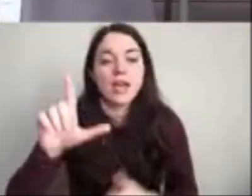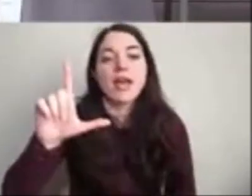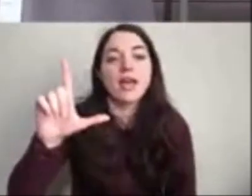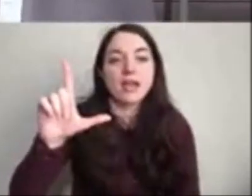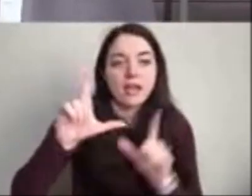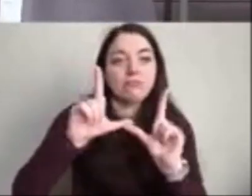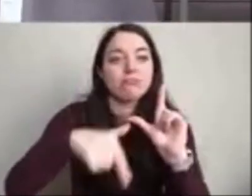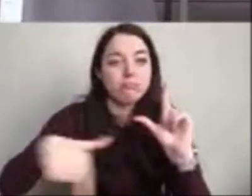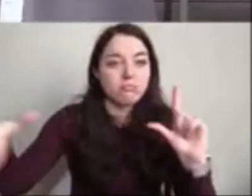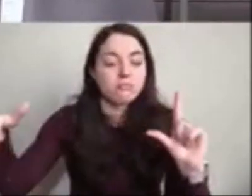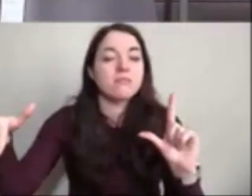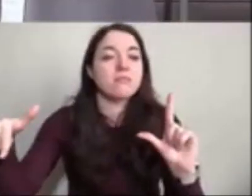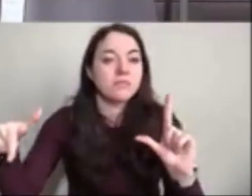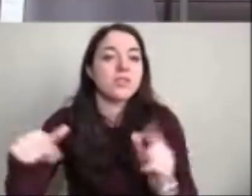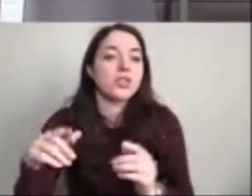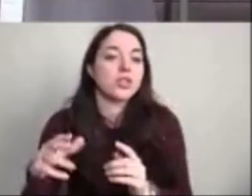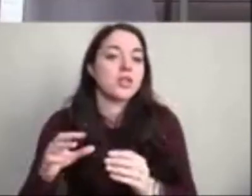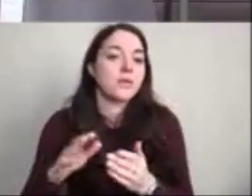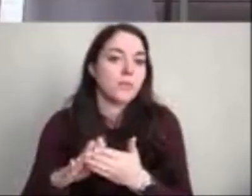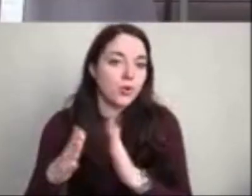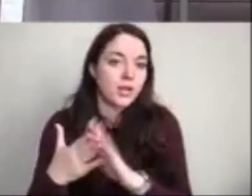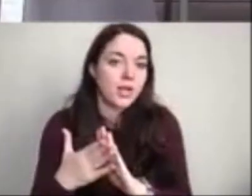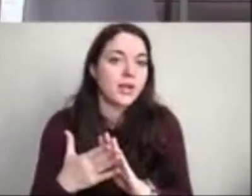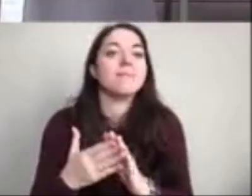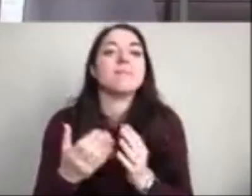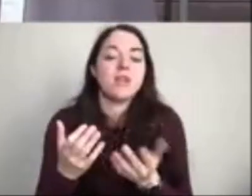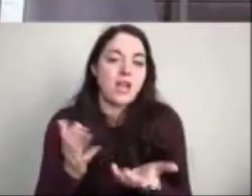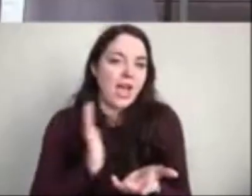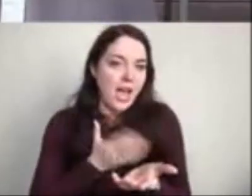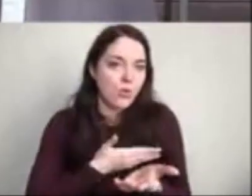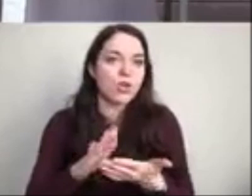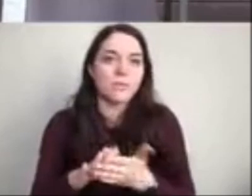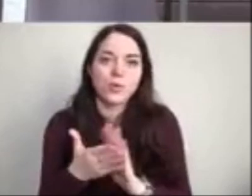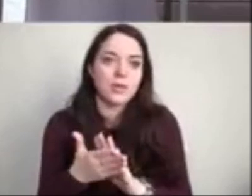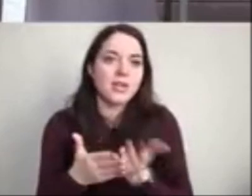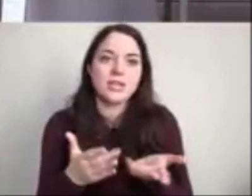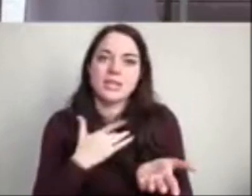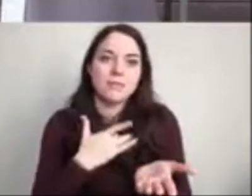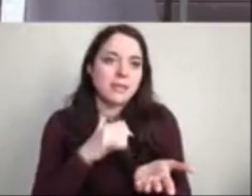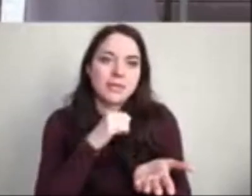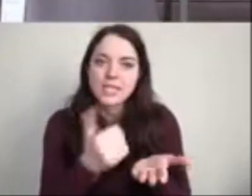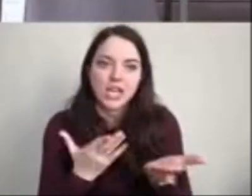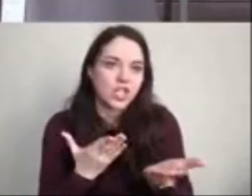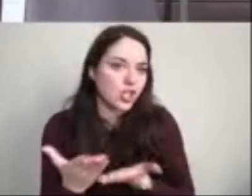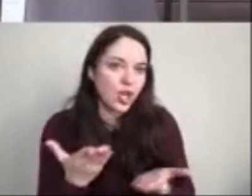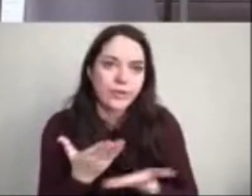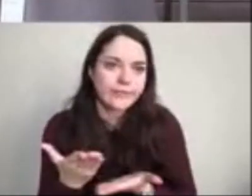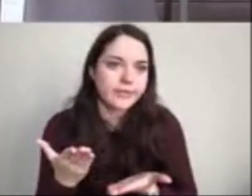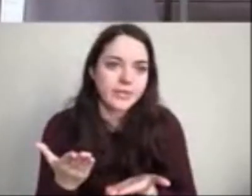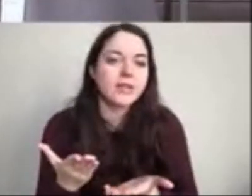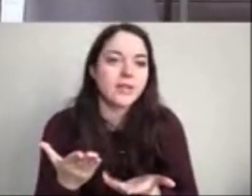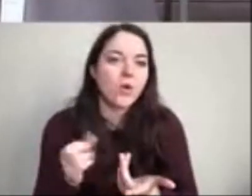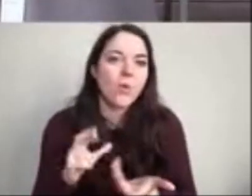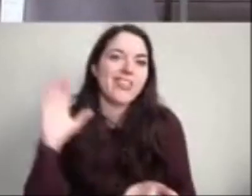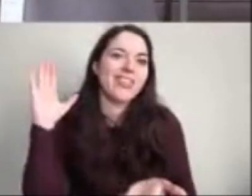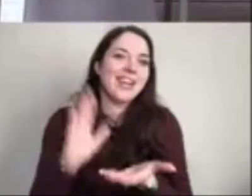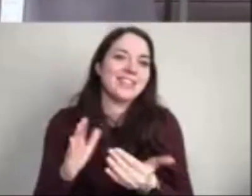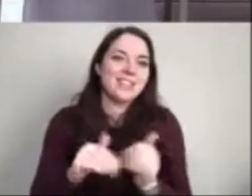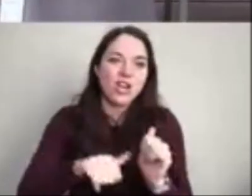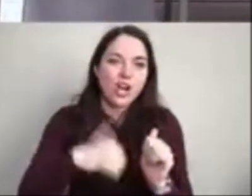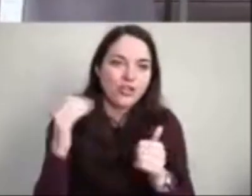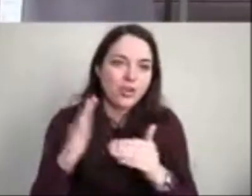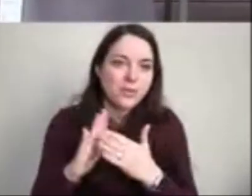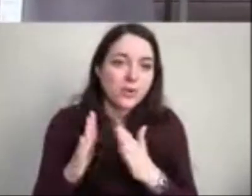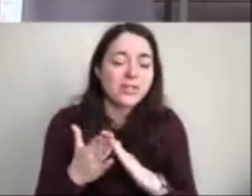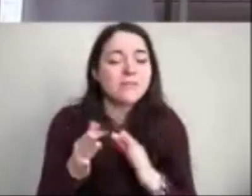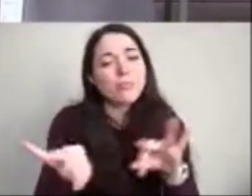plus community because we've been the most underserved, right? And it's so important for you all to know